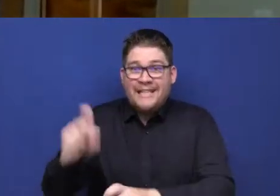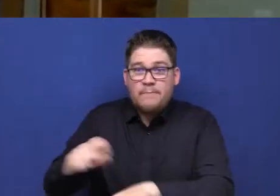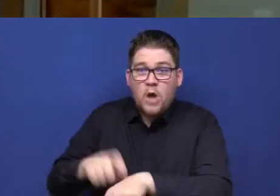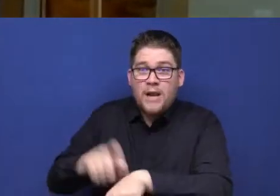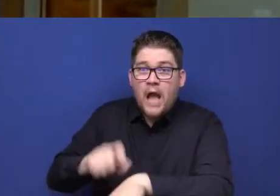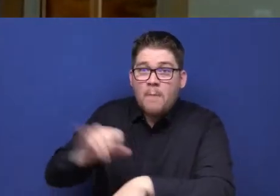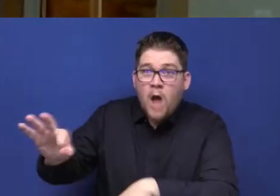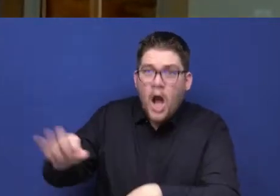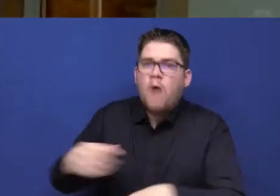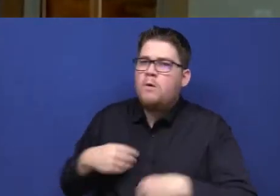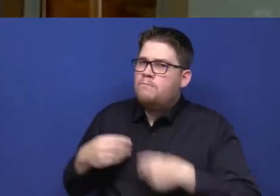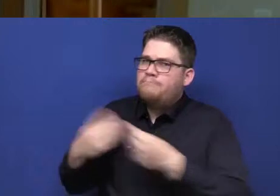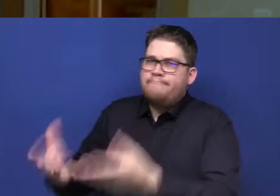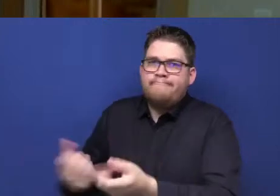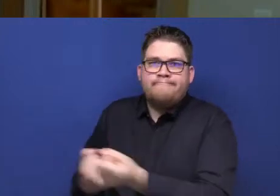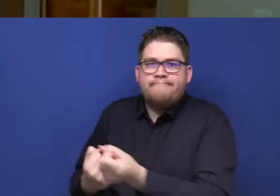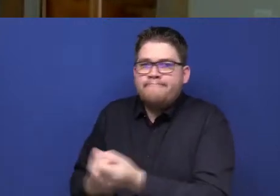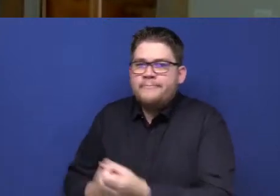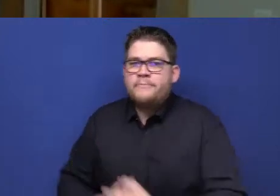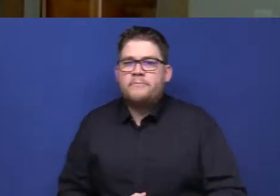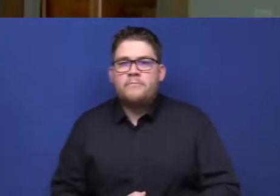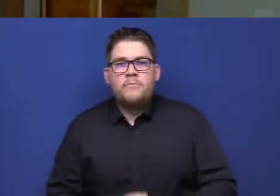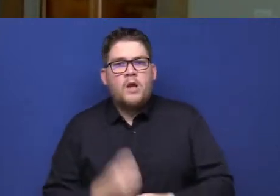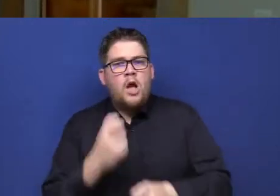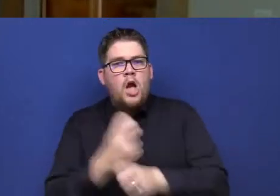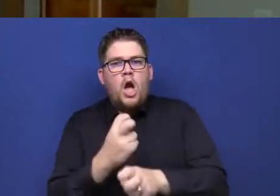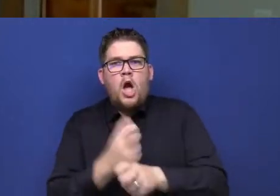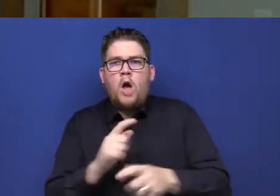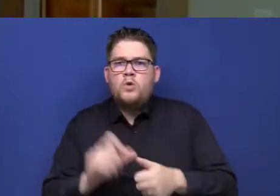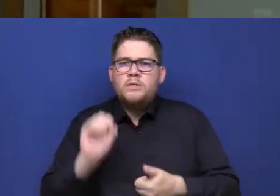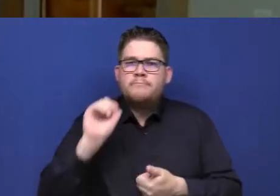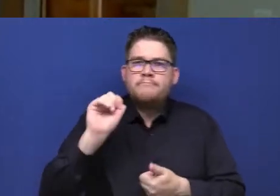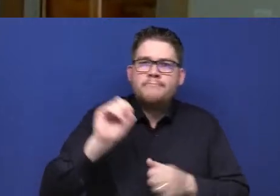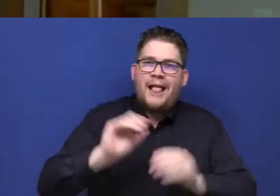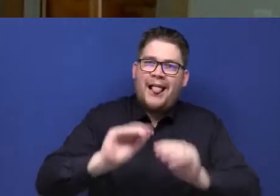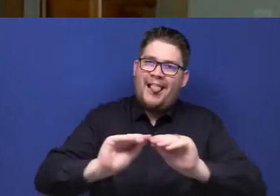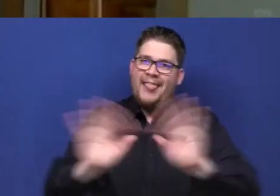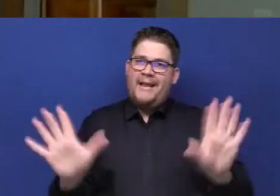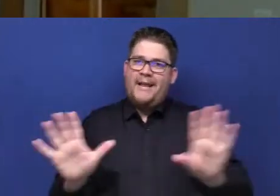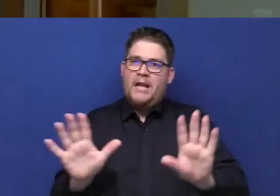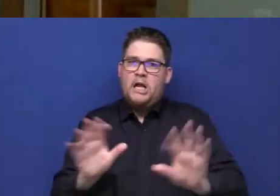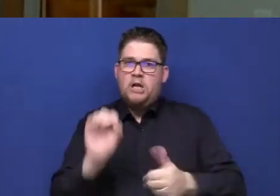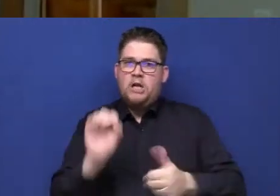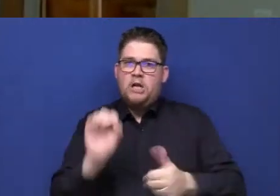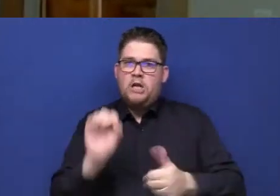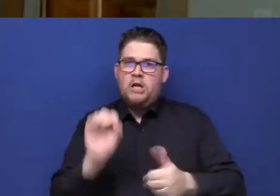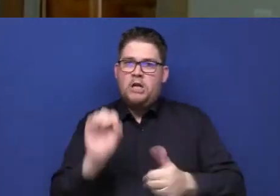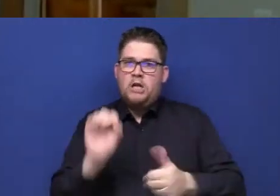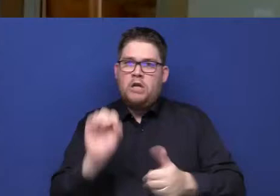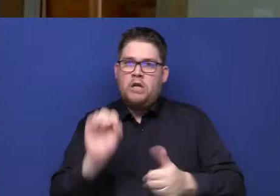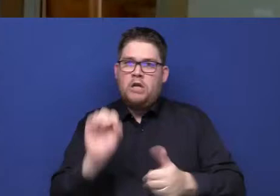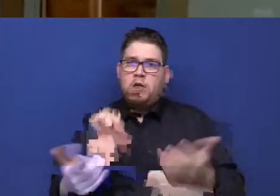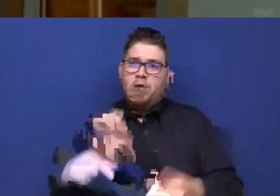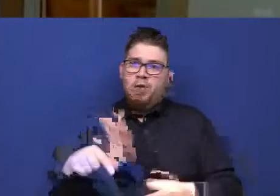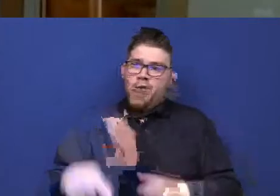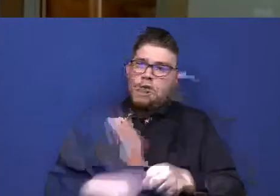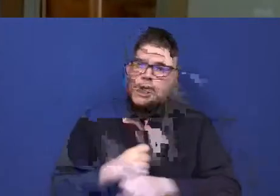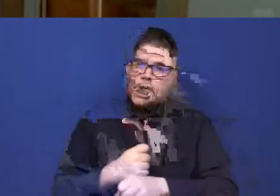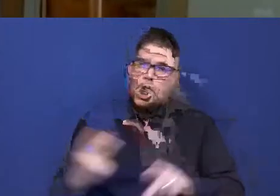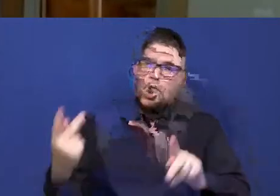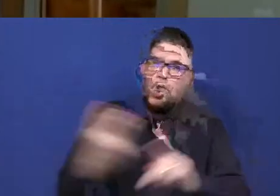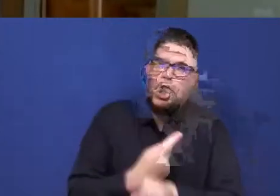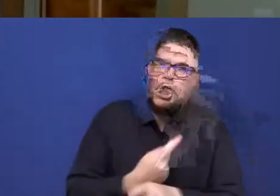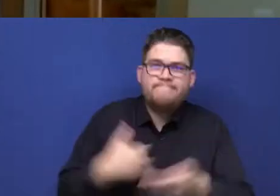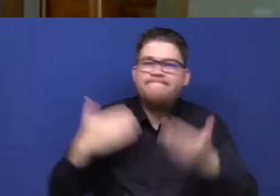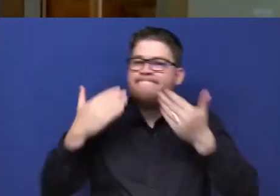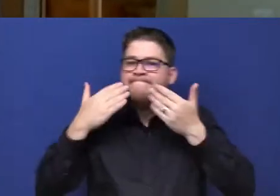It is a personal level too. Some people are built for this, and some people it's more of a slog on them as well. So,